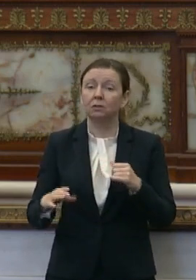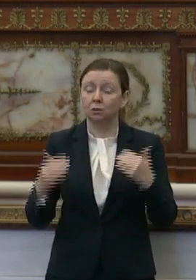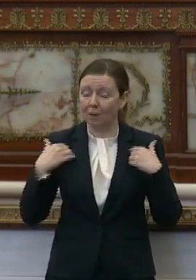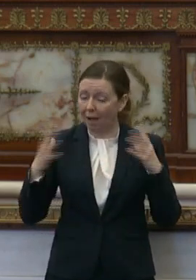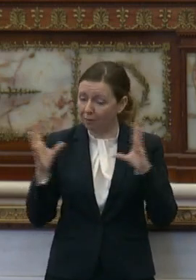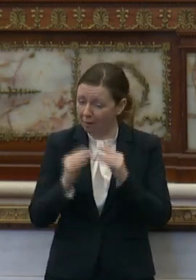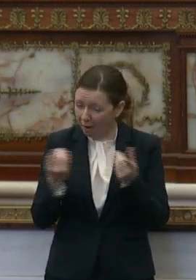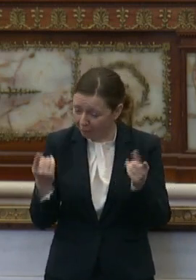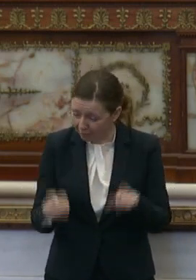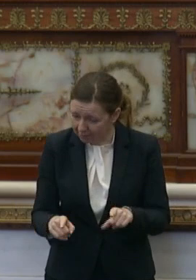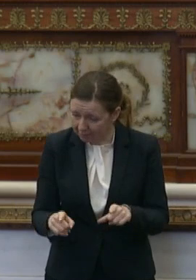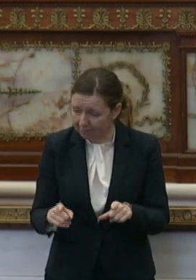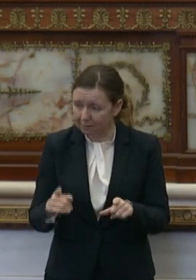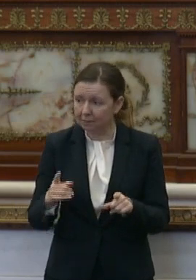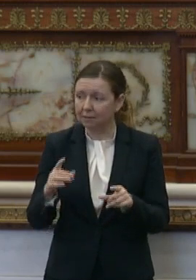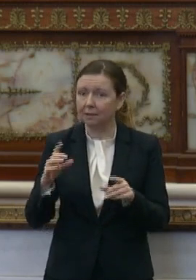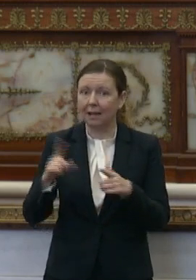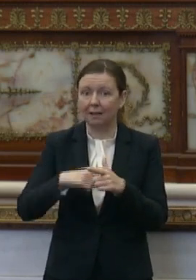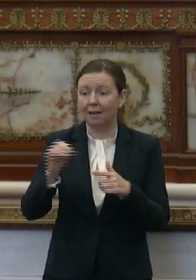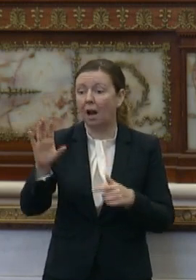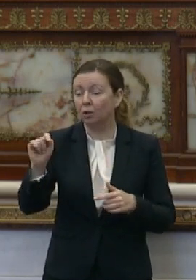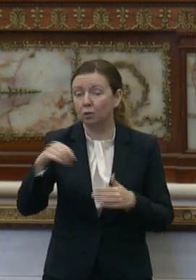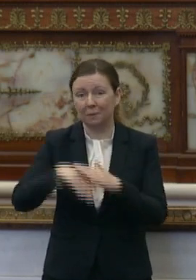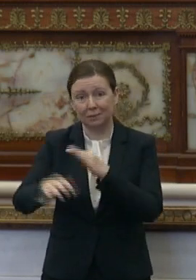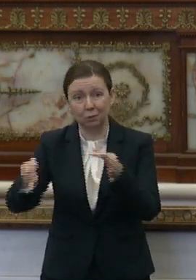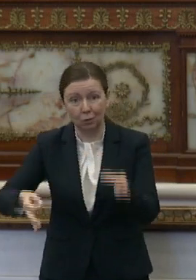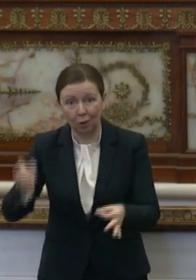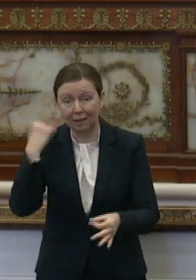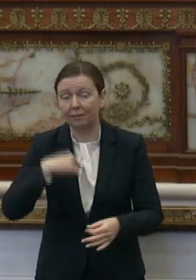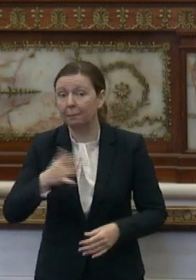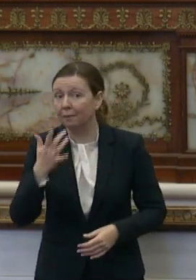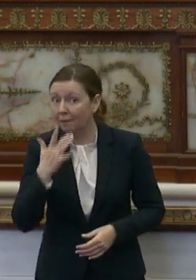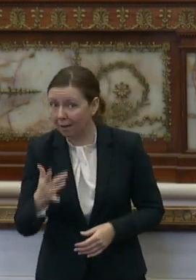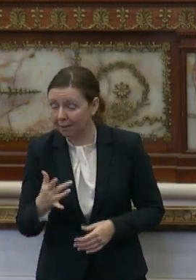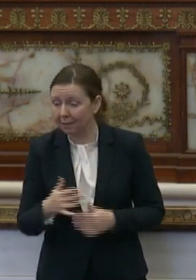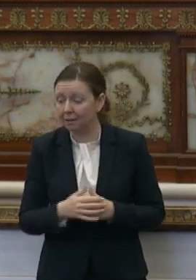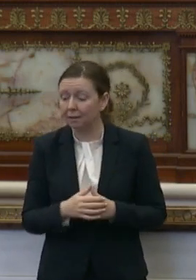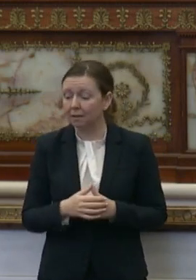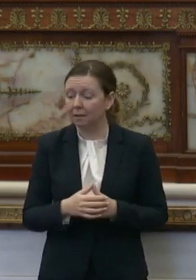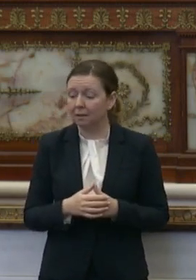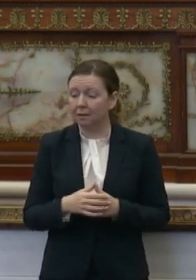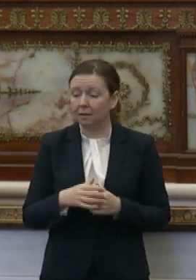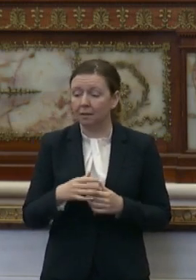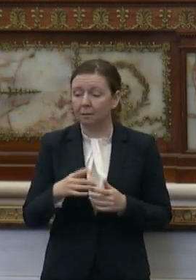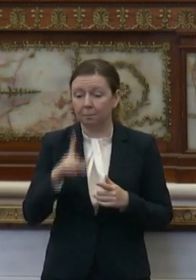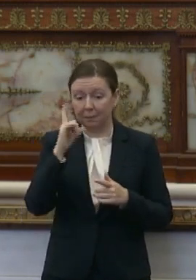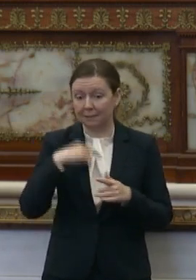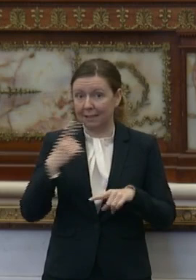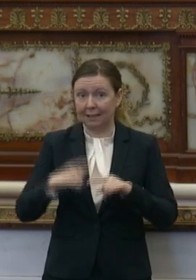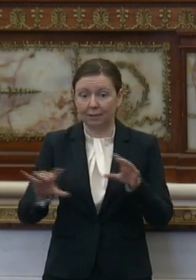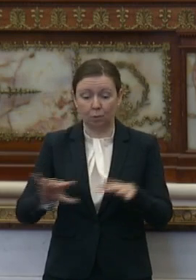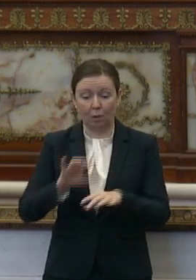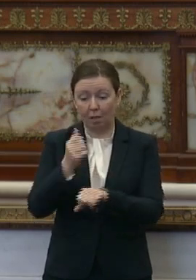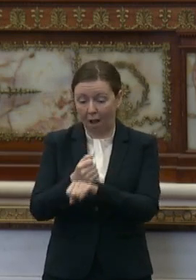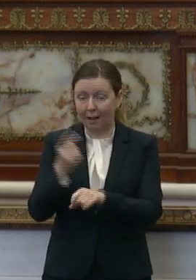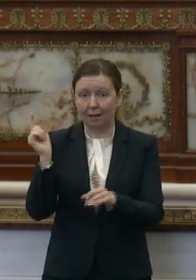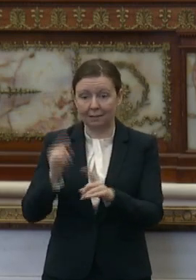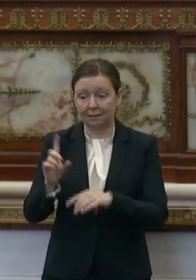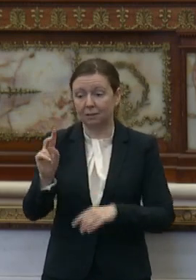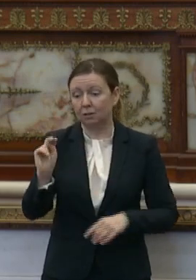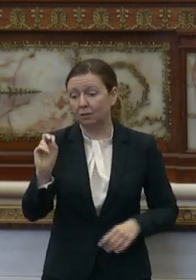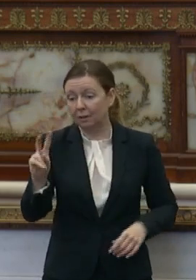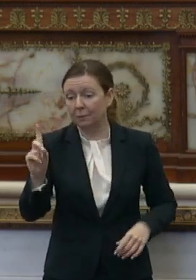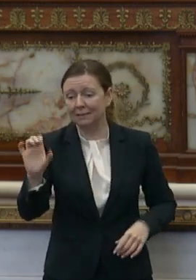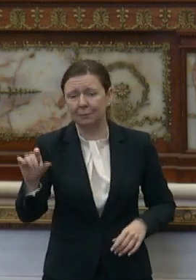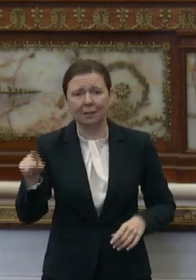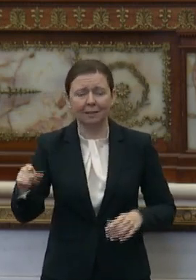conference in October to get into court, if I'm lucky, and we will not get an actual lockout until at least November, December. This tenant has